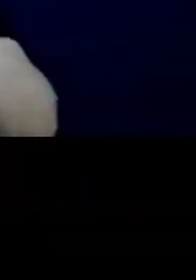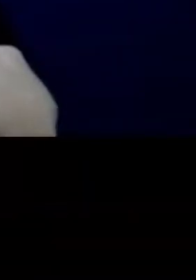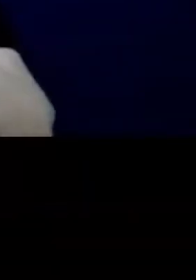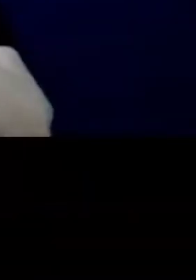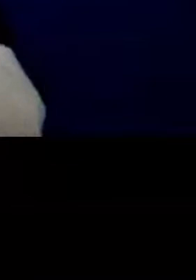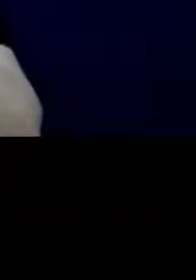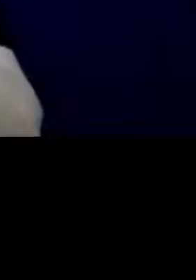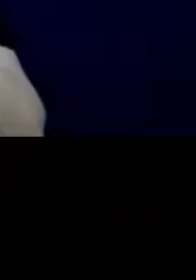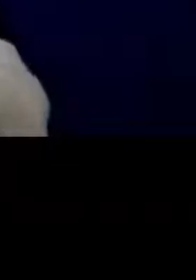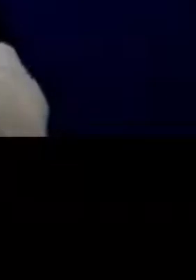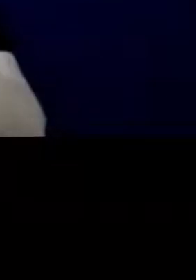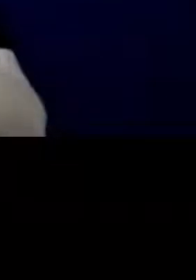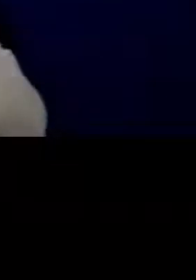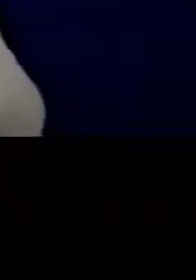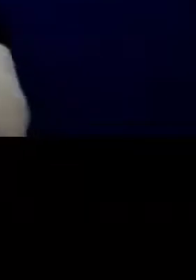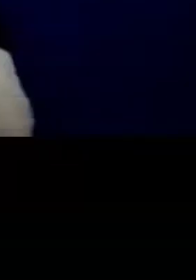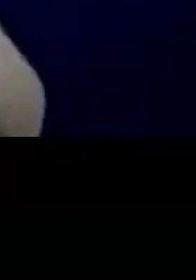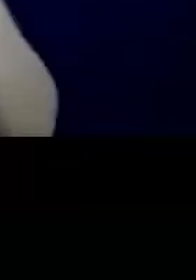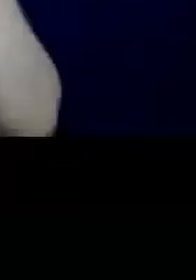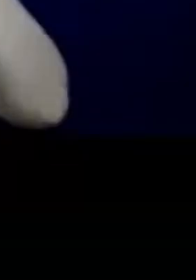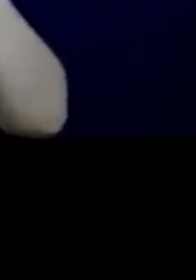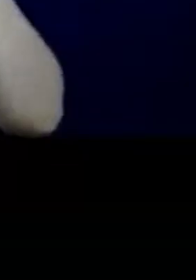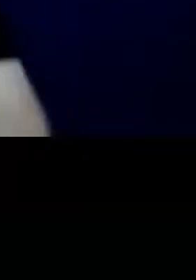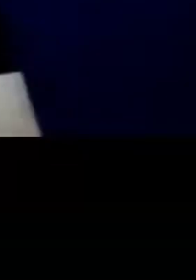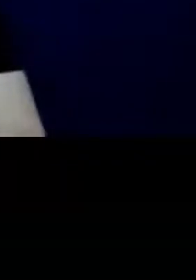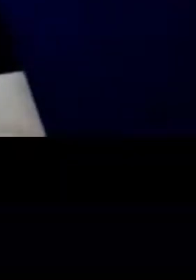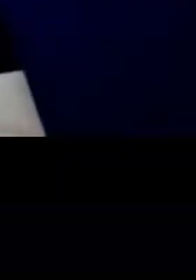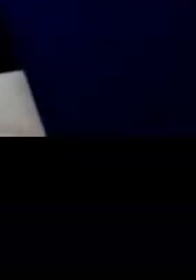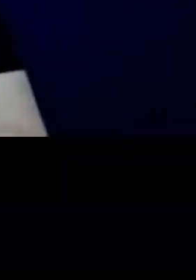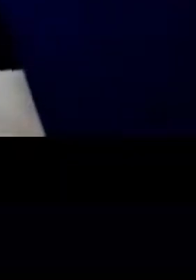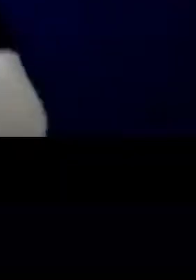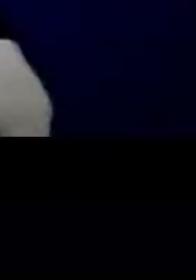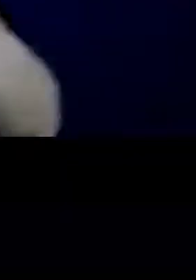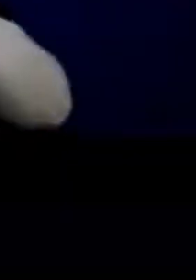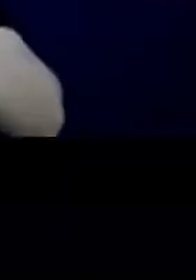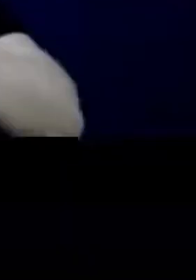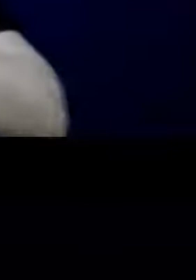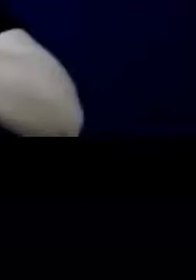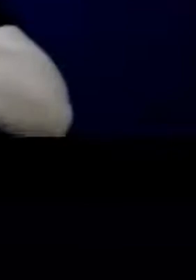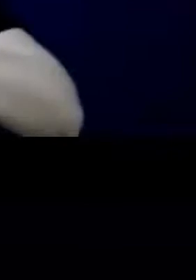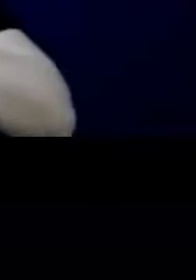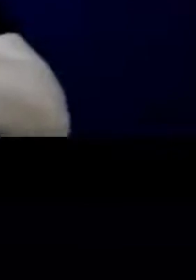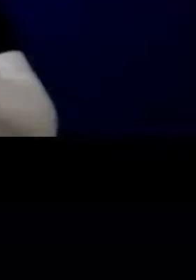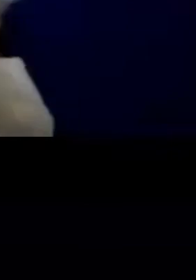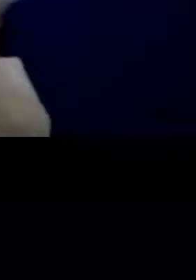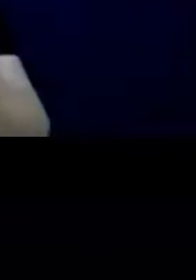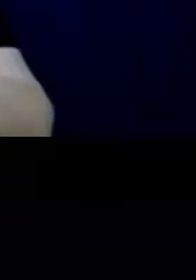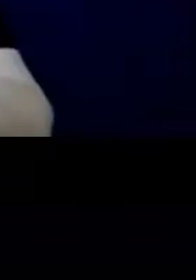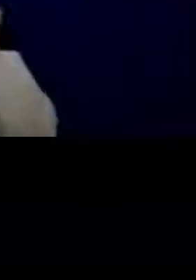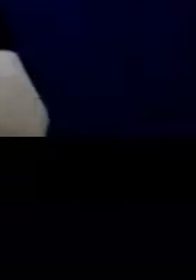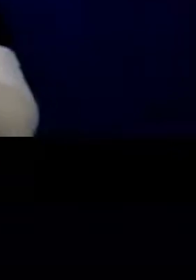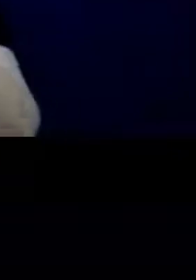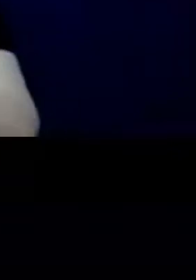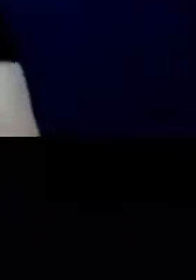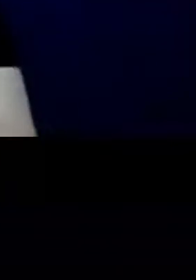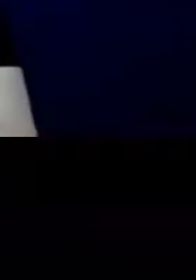the presentation. I hope you enjoy it, and all that remains is for us to set the presentation playing.